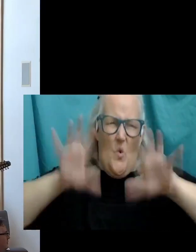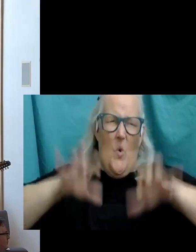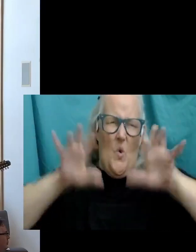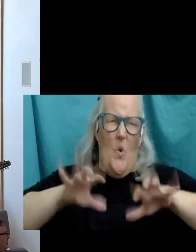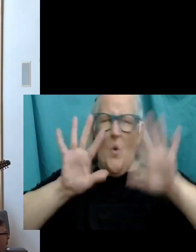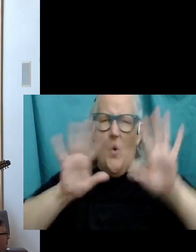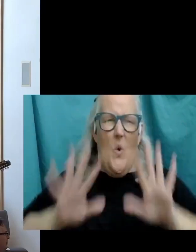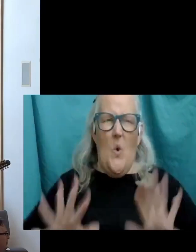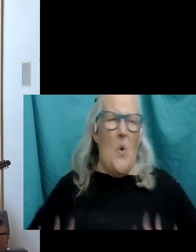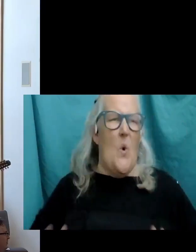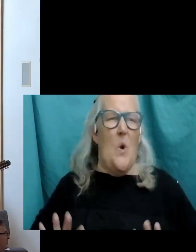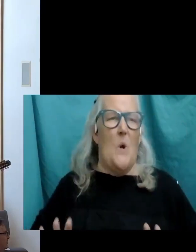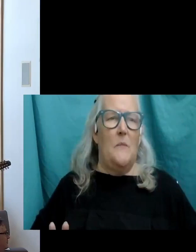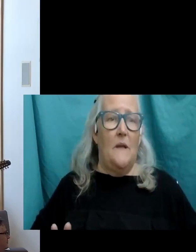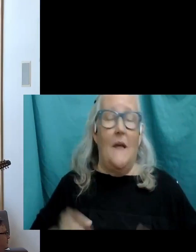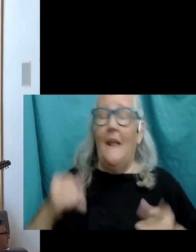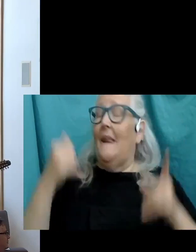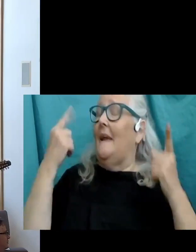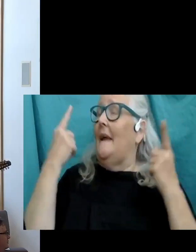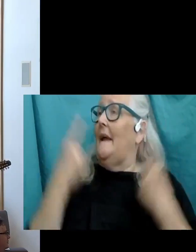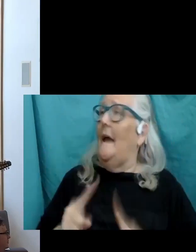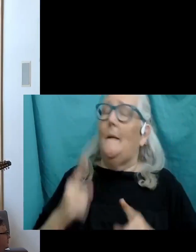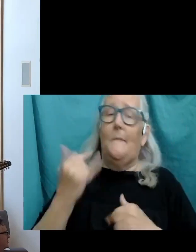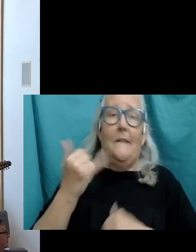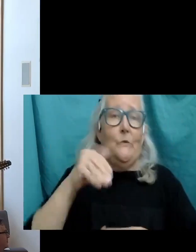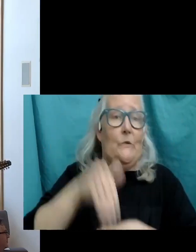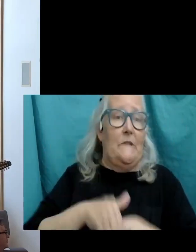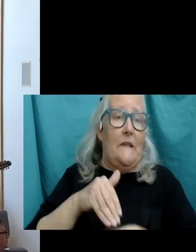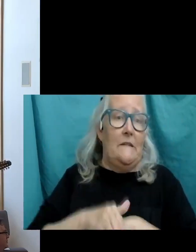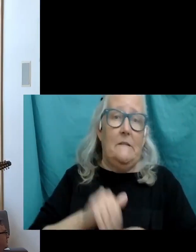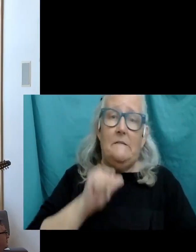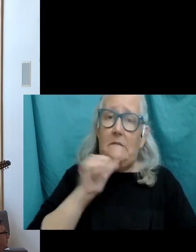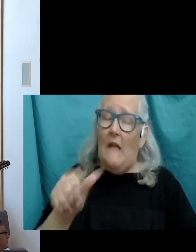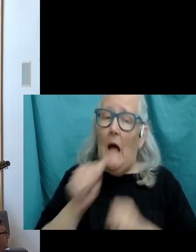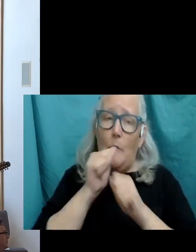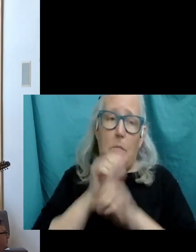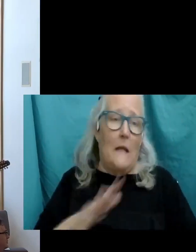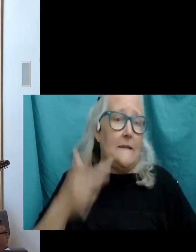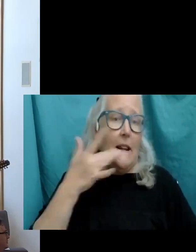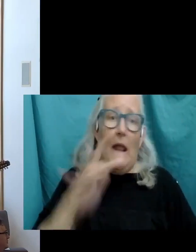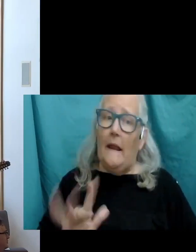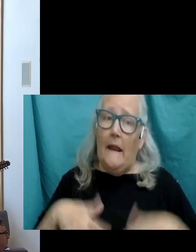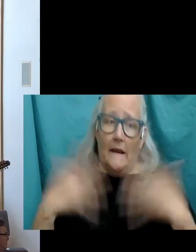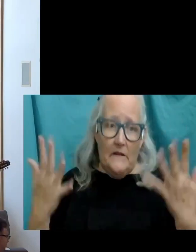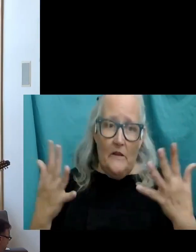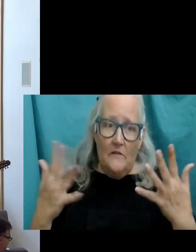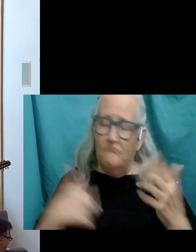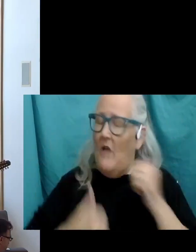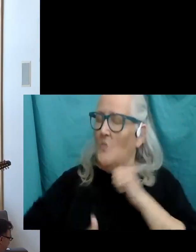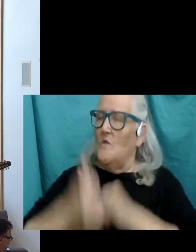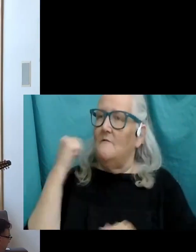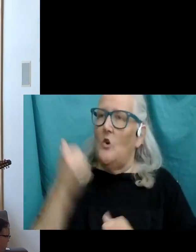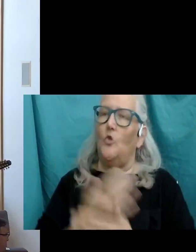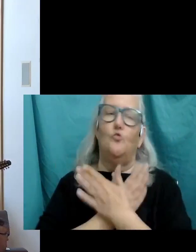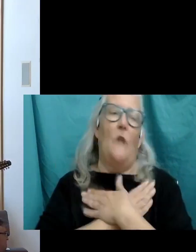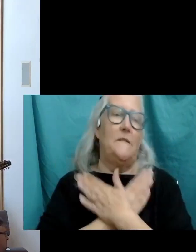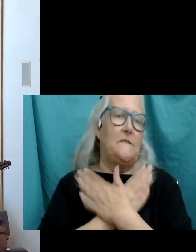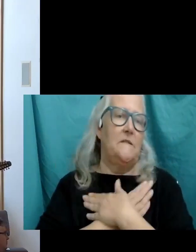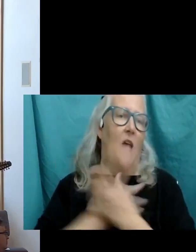storm. And if this night be unblessed, I shall not take my rest until